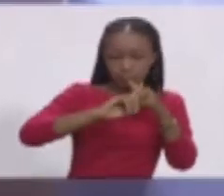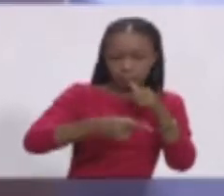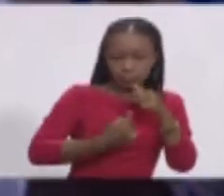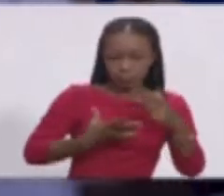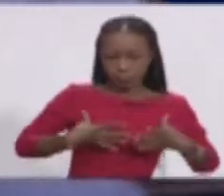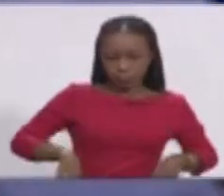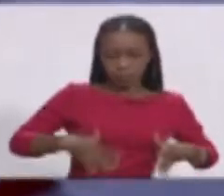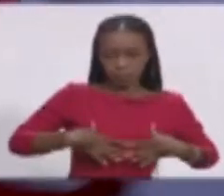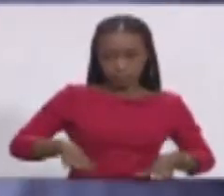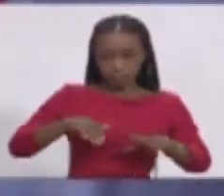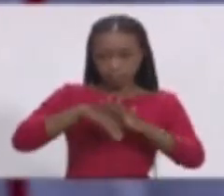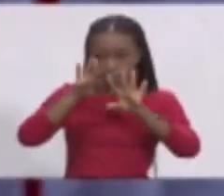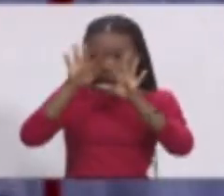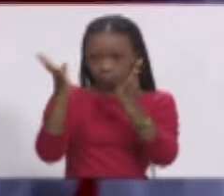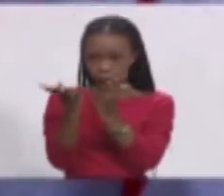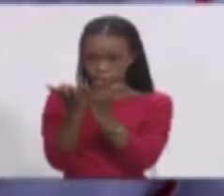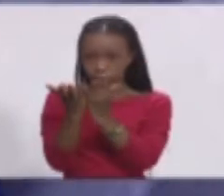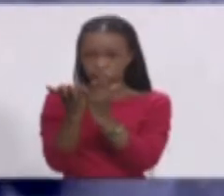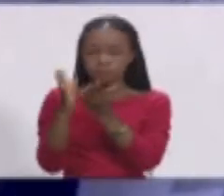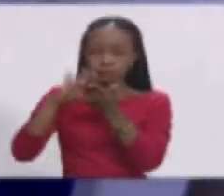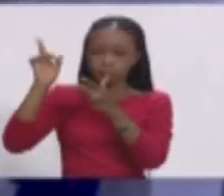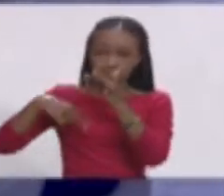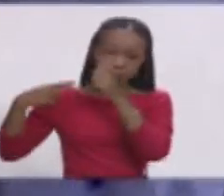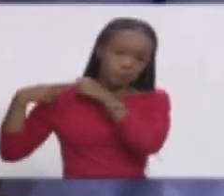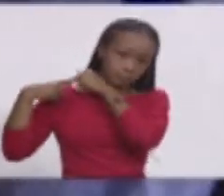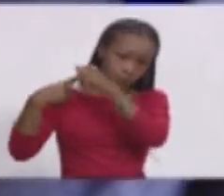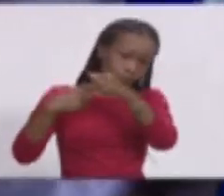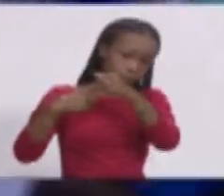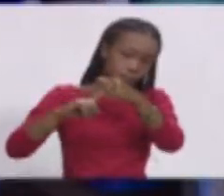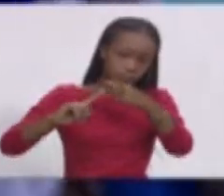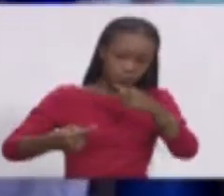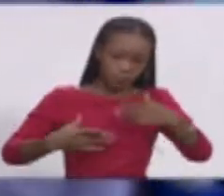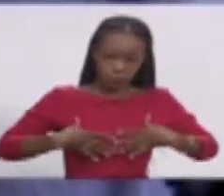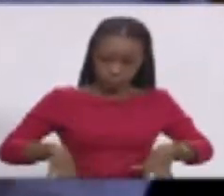the world, with more than 600,000 people infected.